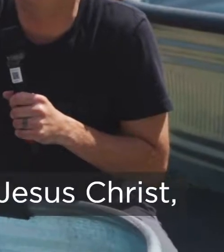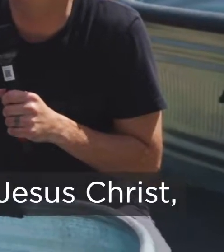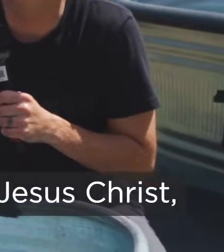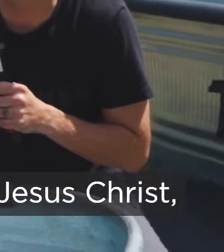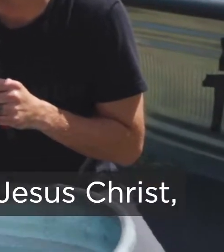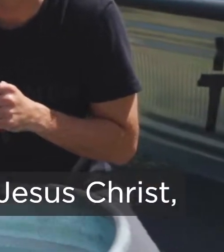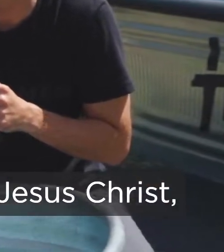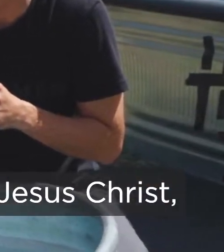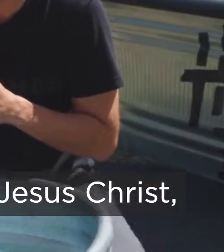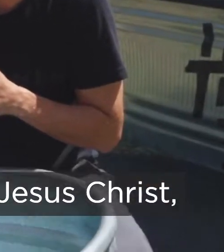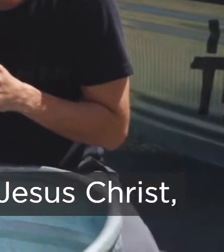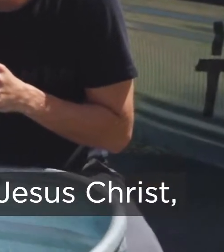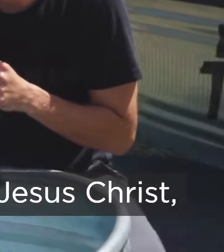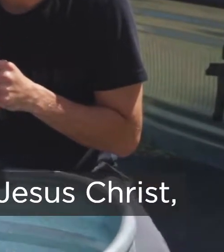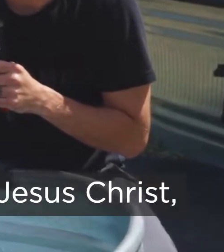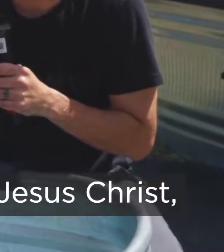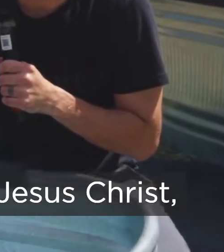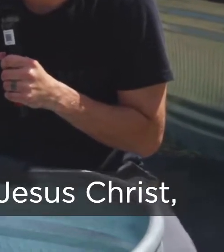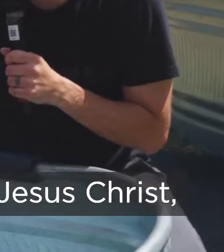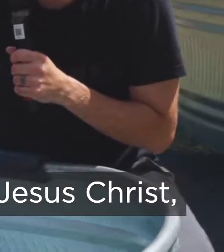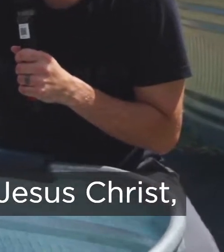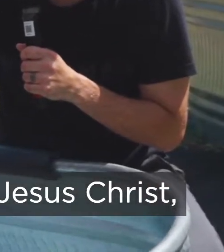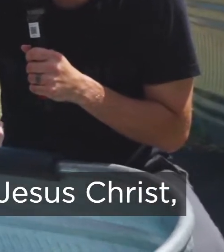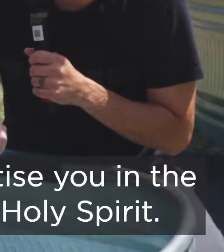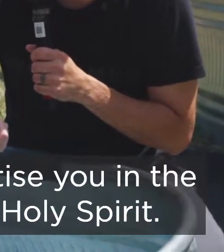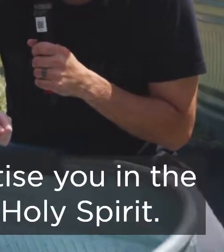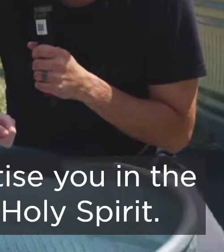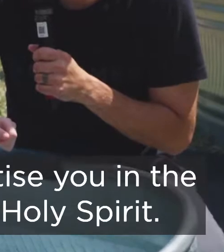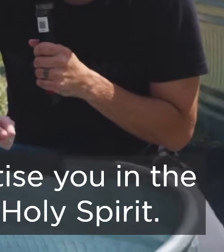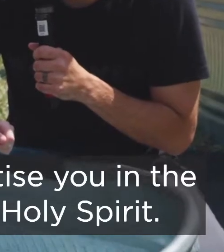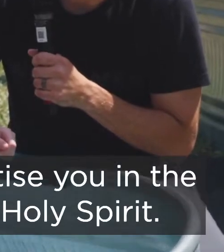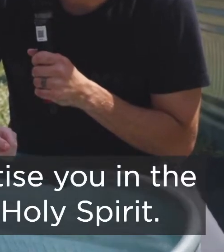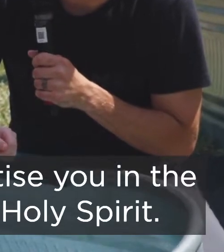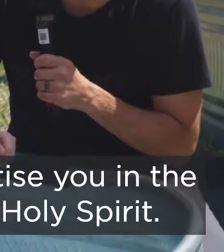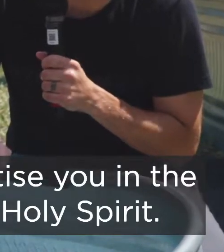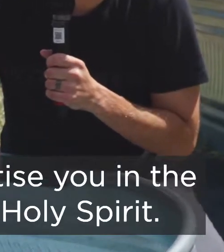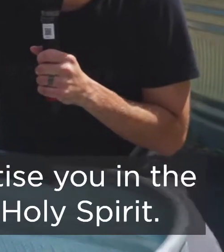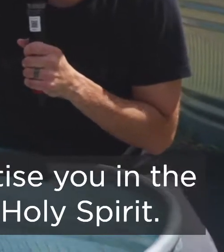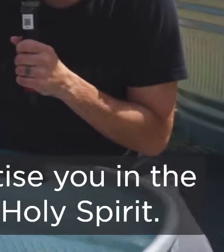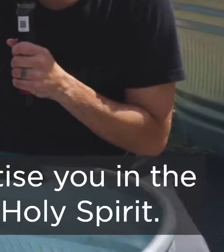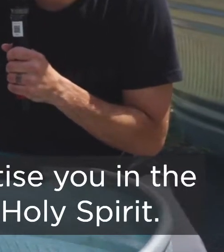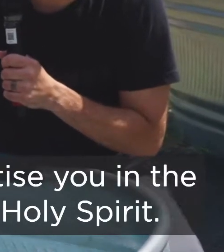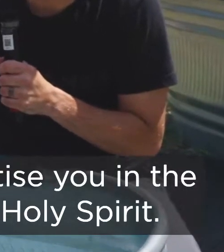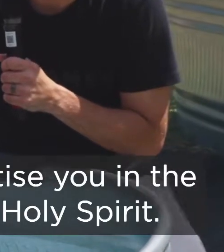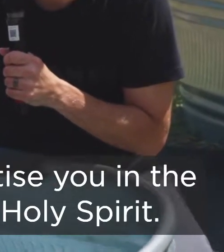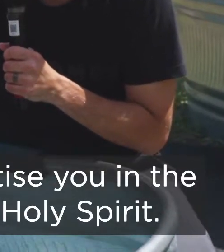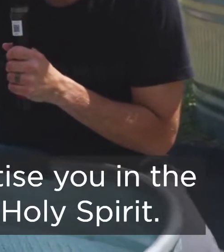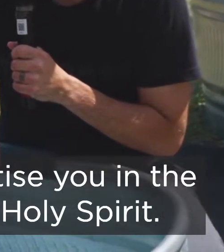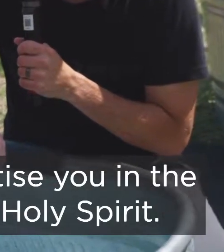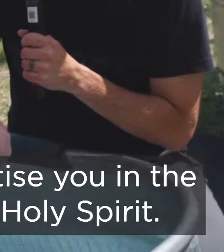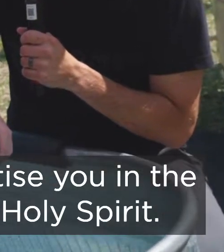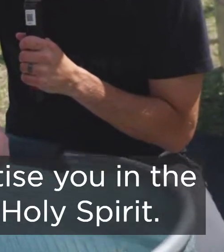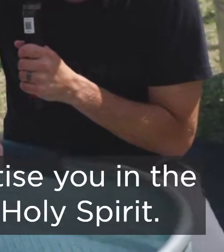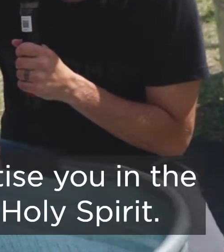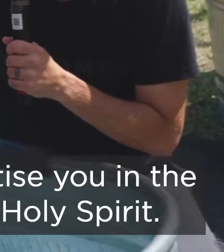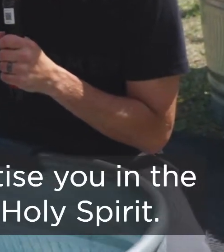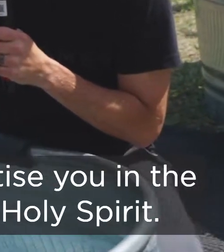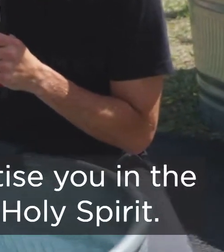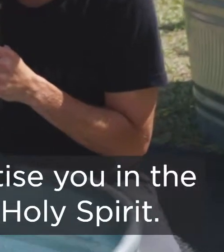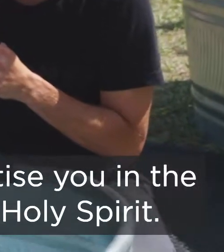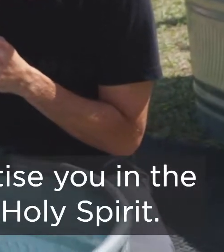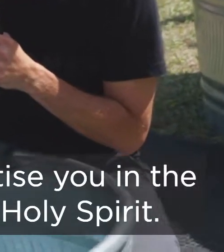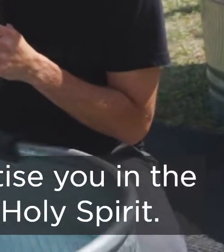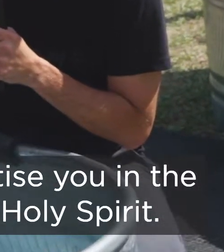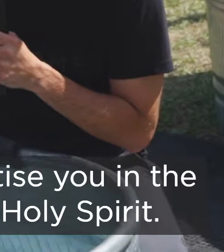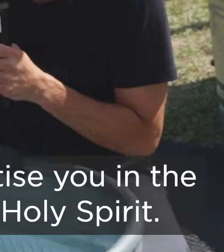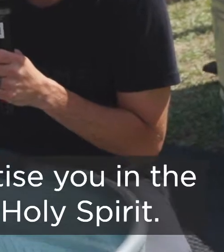because of your profession and faith in Jesus Christ, it is me and your dad's privilege to baptize